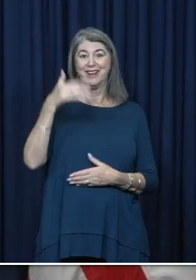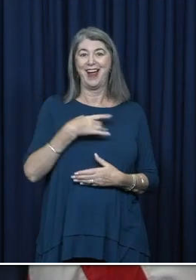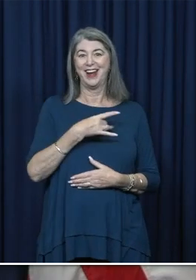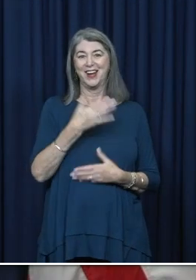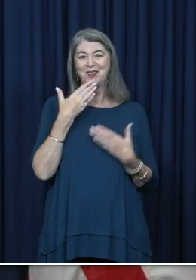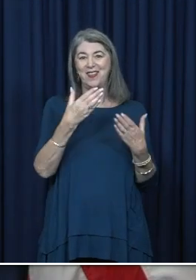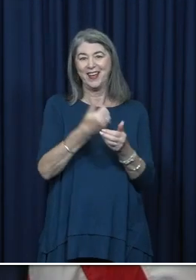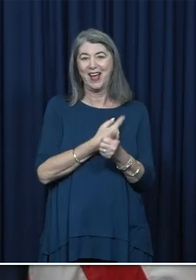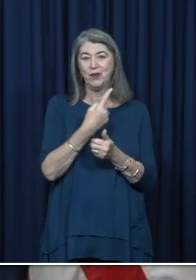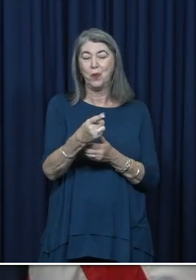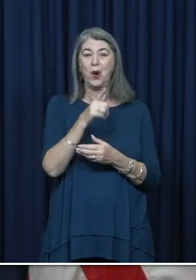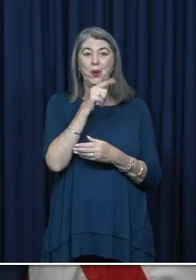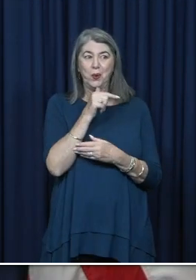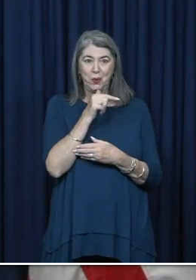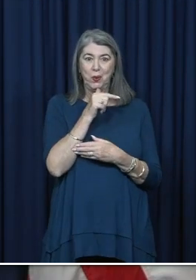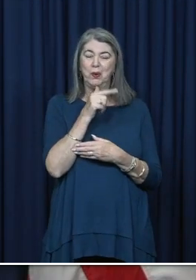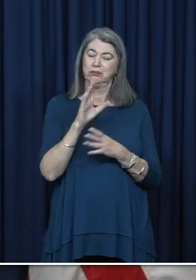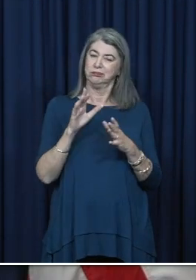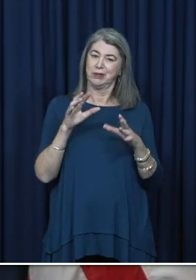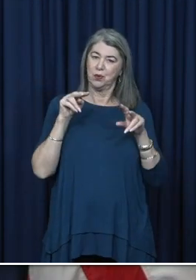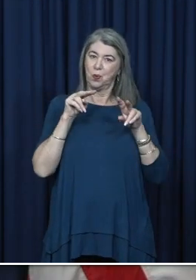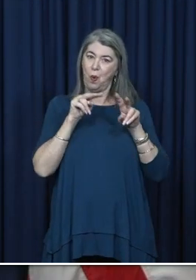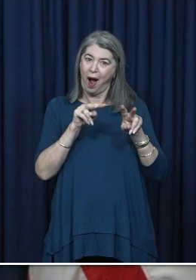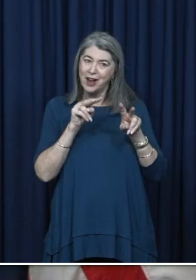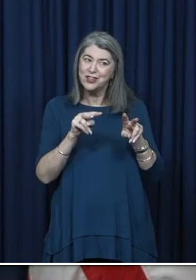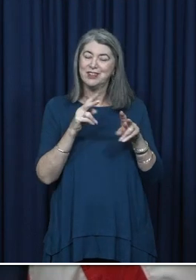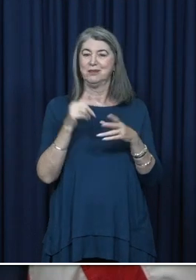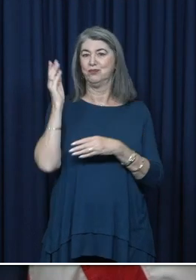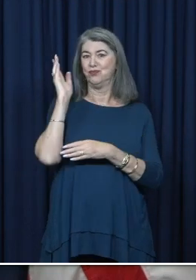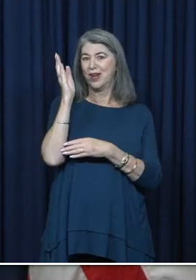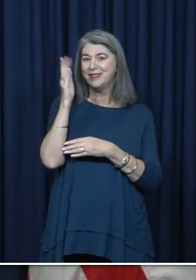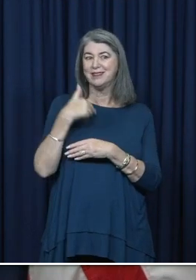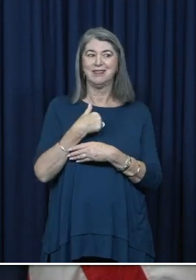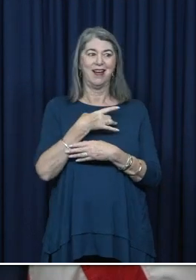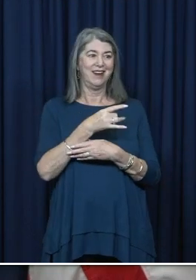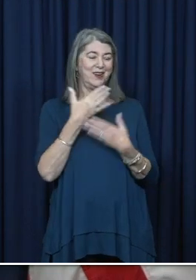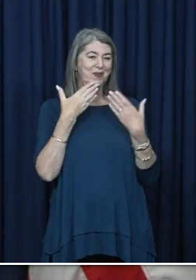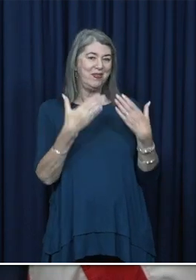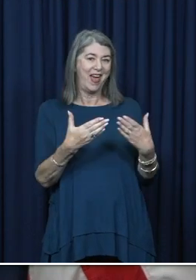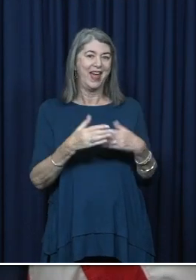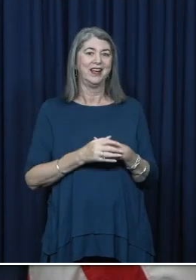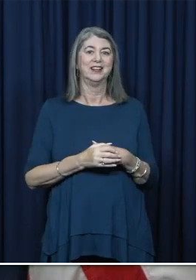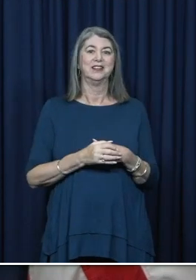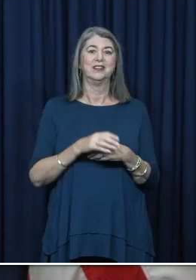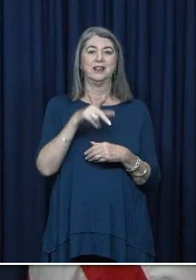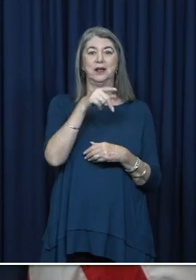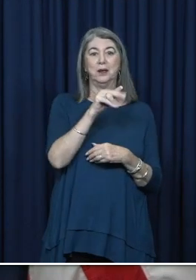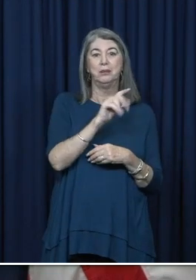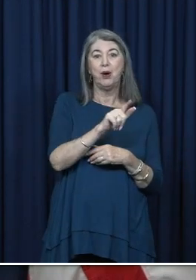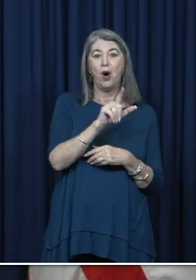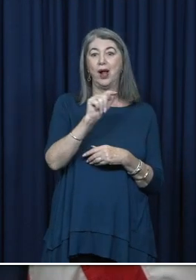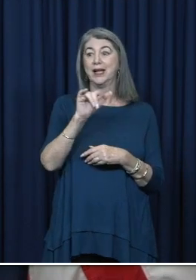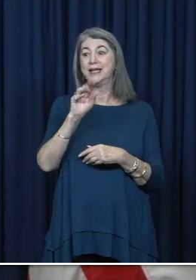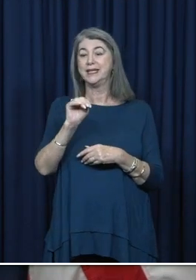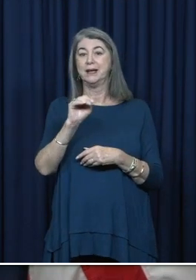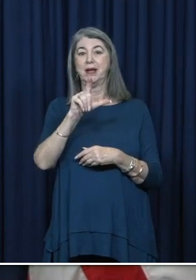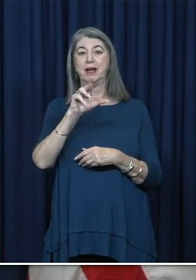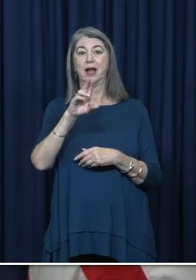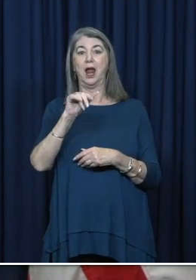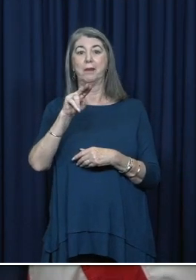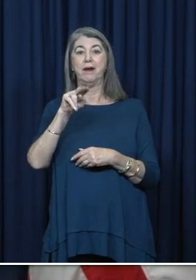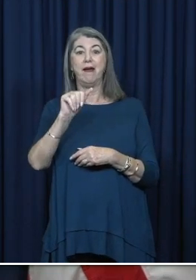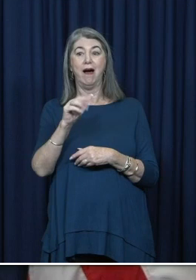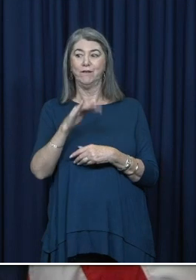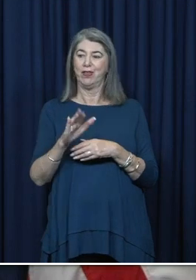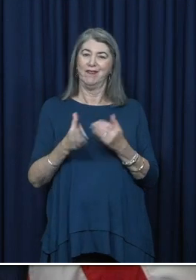thank everybody who has been watching this presentation. I would like to thank Paul, Tim, and Libna for their